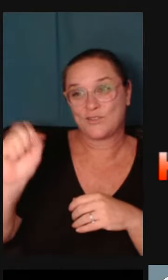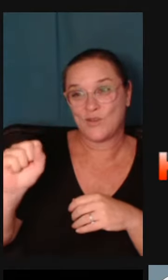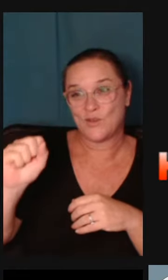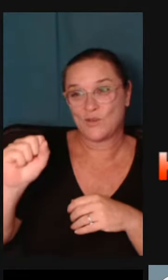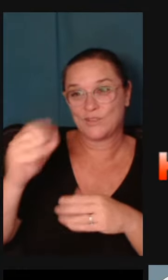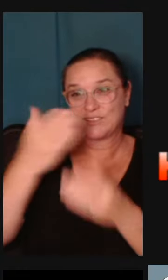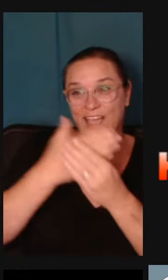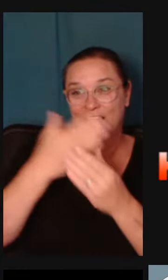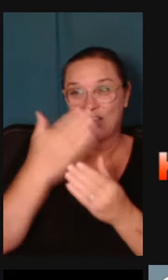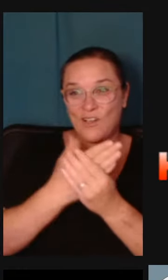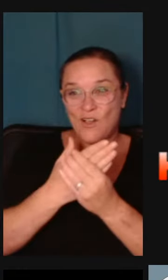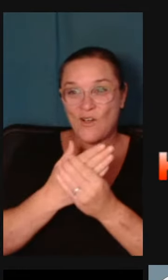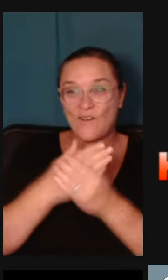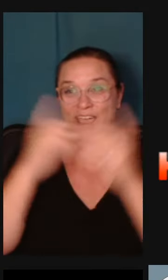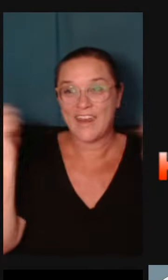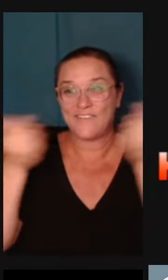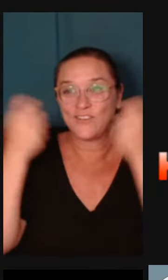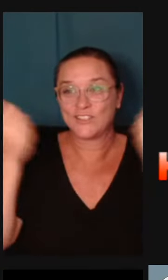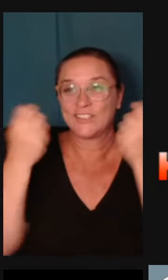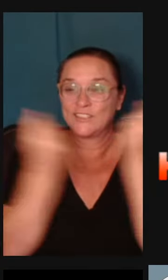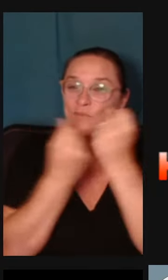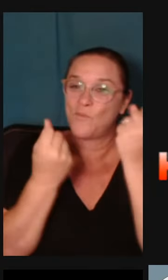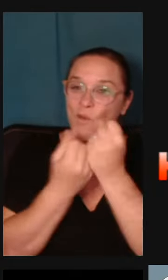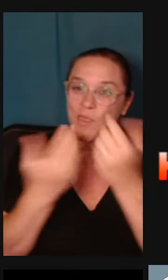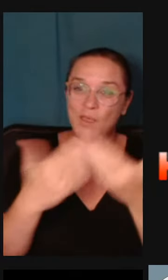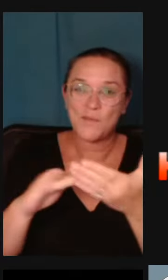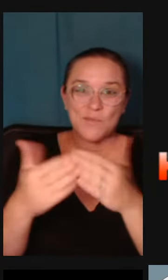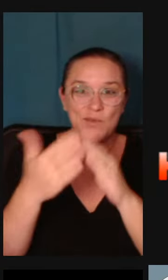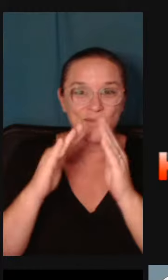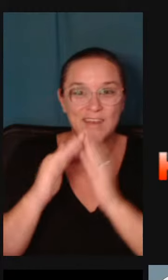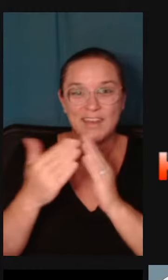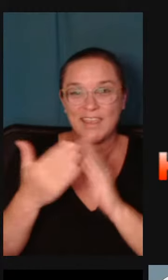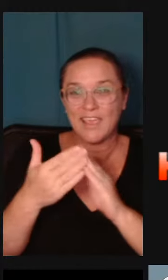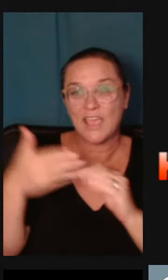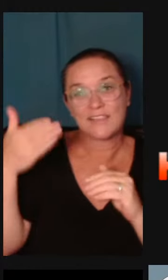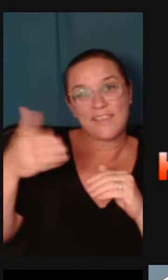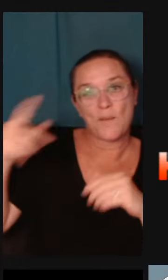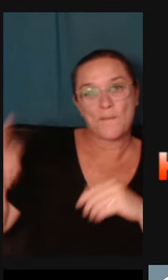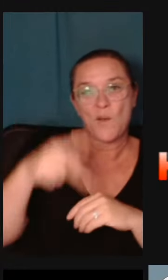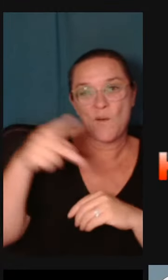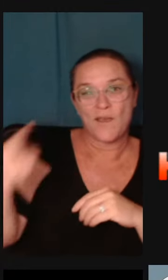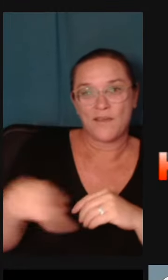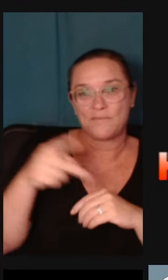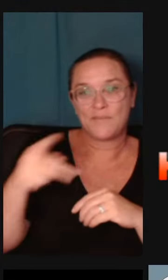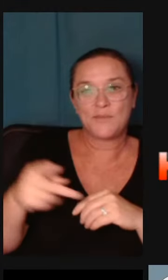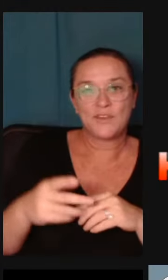Awesome. Support the community right there. Rainbow. Mm-hmm.